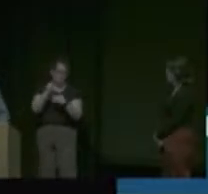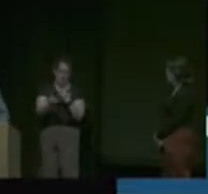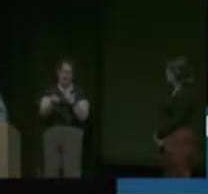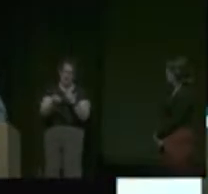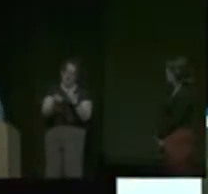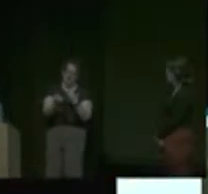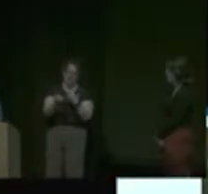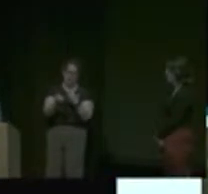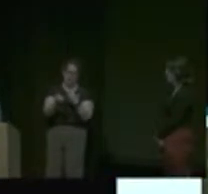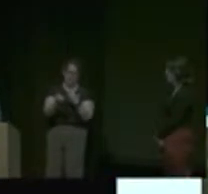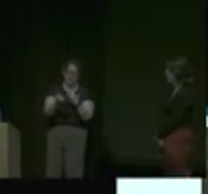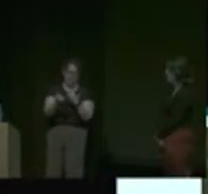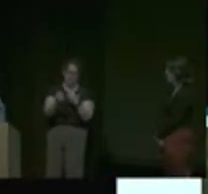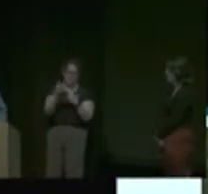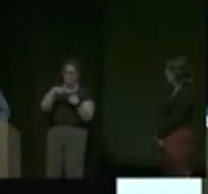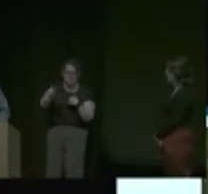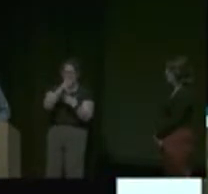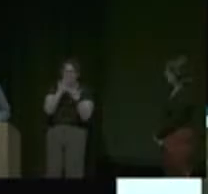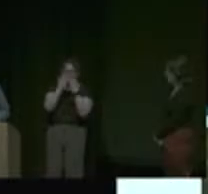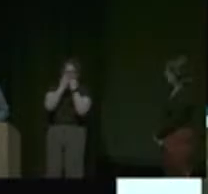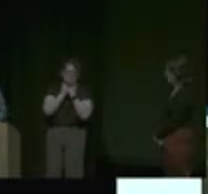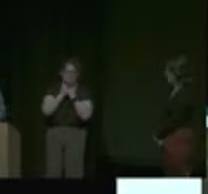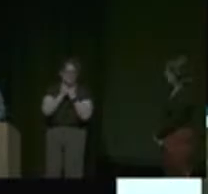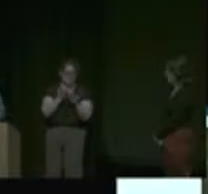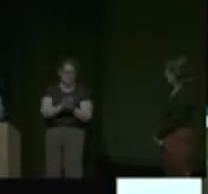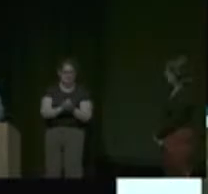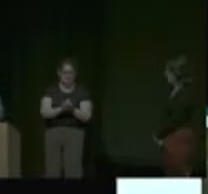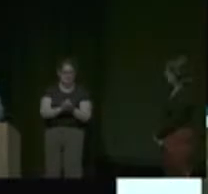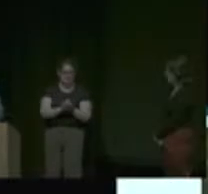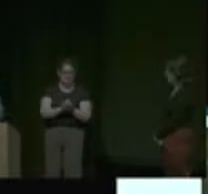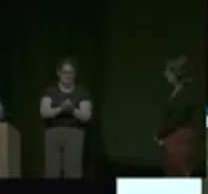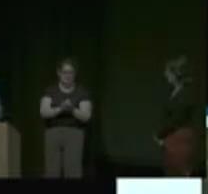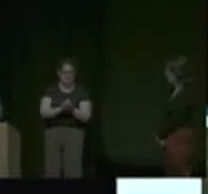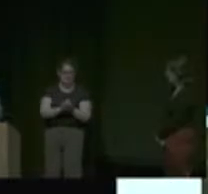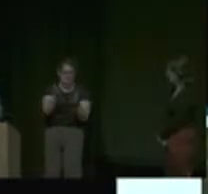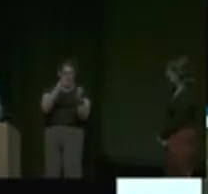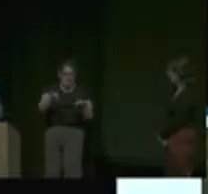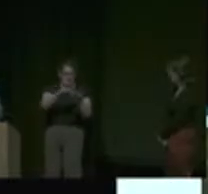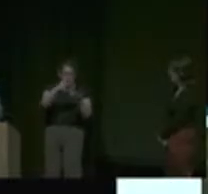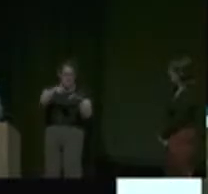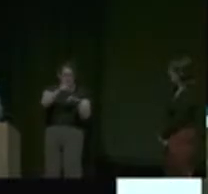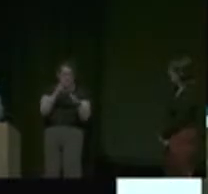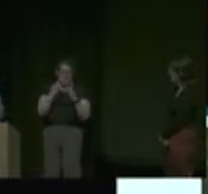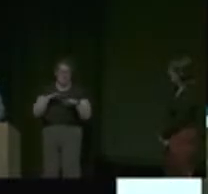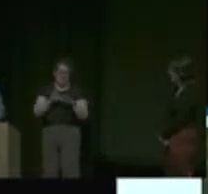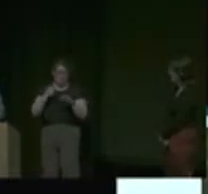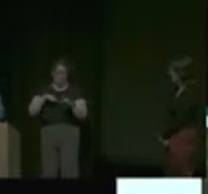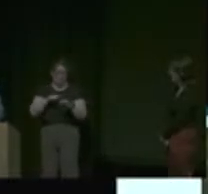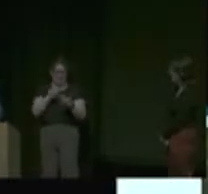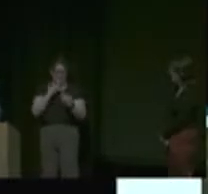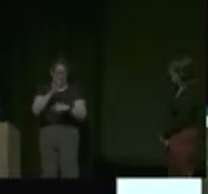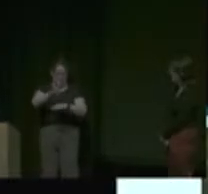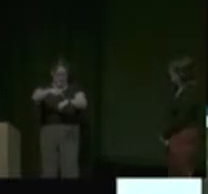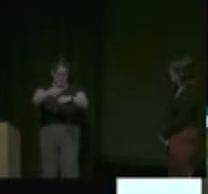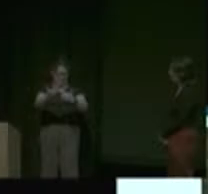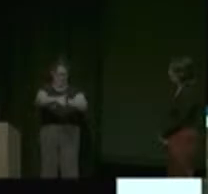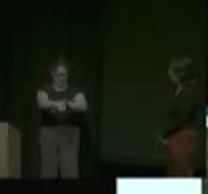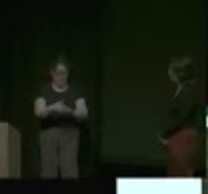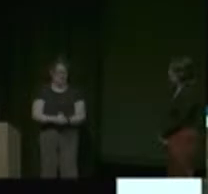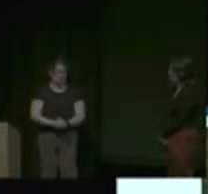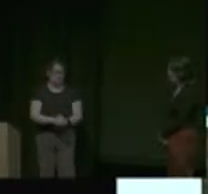to all of you that are here in the surrounding community. So if it's important to you, it's important to us, and we thank you for your time tonight.